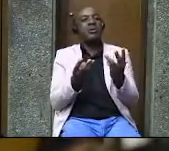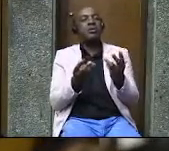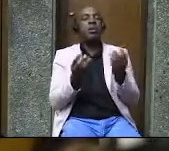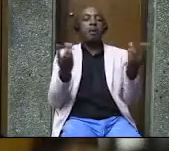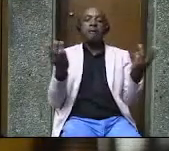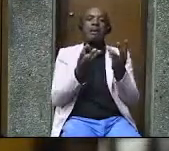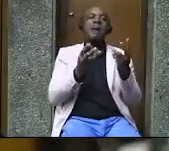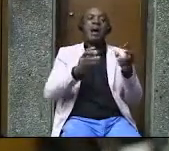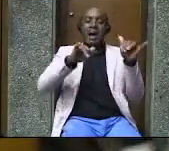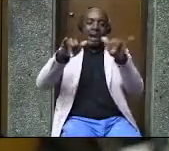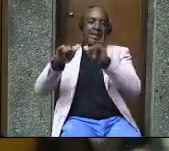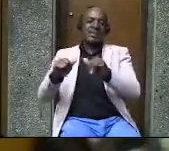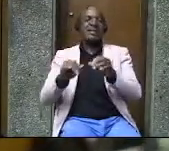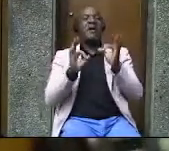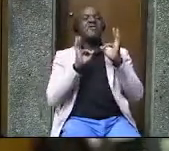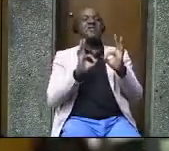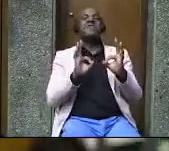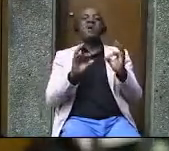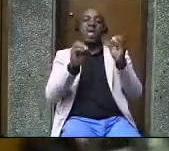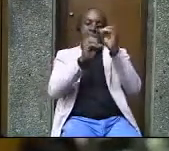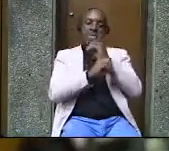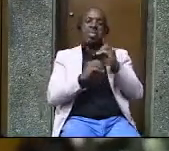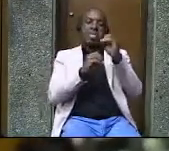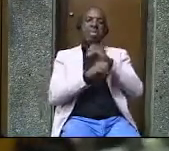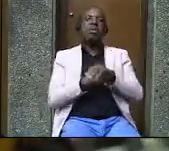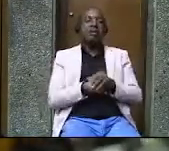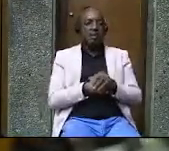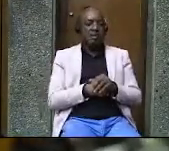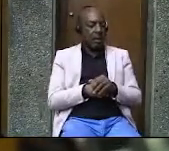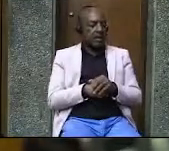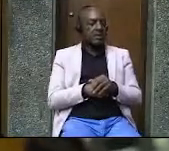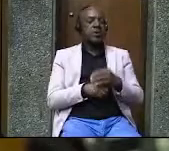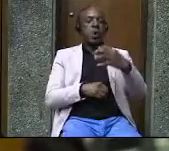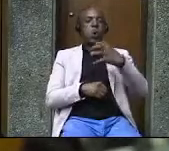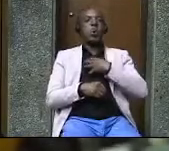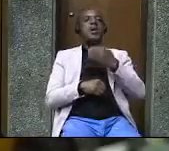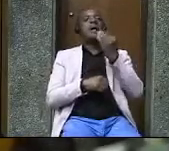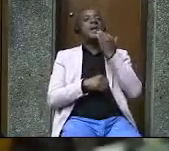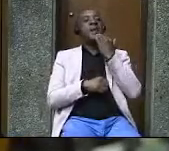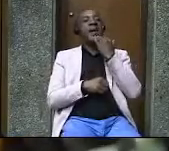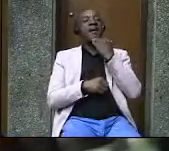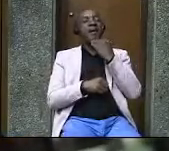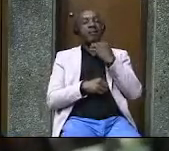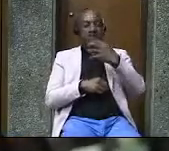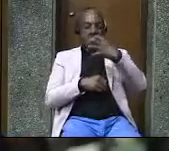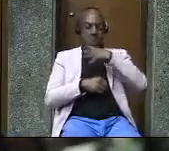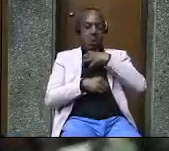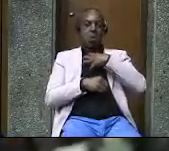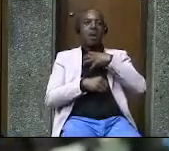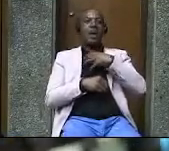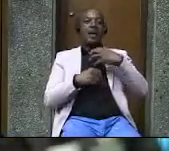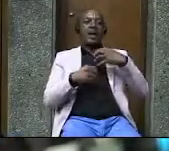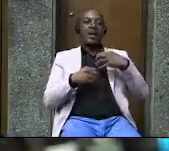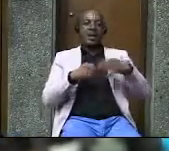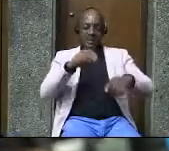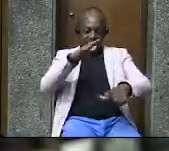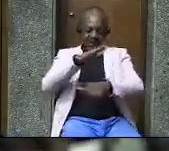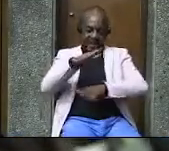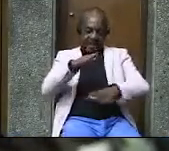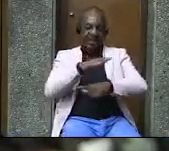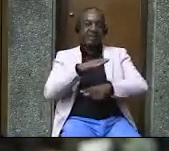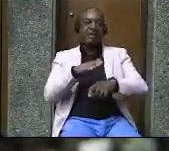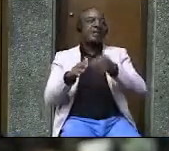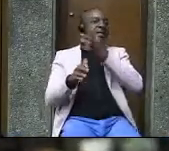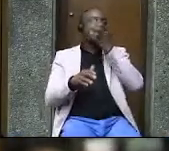kahle abaphethe lapho iland abanikazi be land aba baphethe kahle kuthiwa tshala lo line lo uzothola